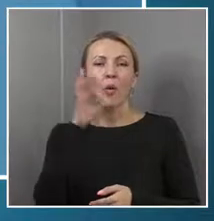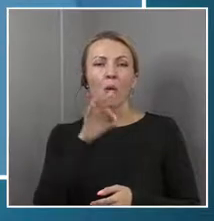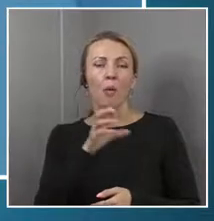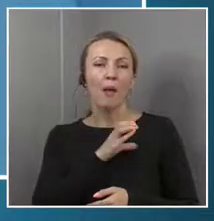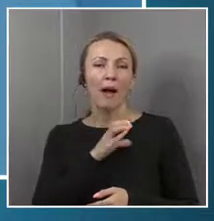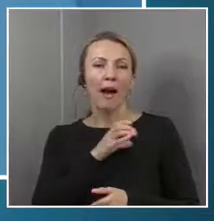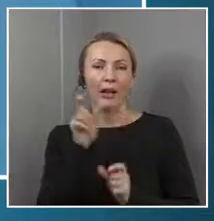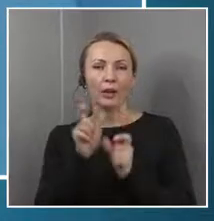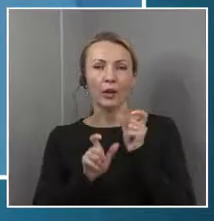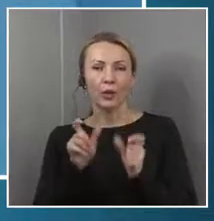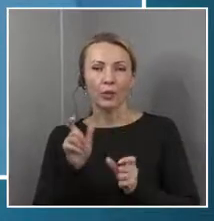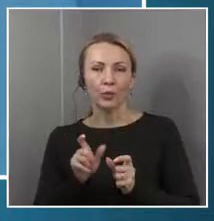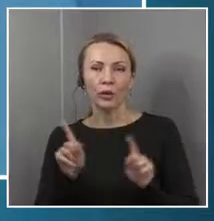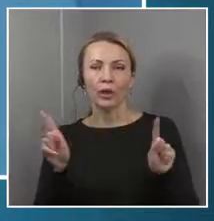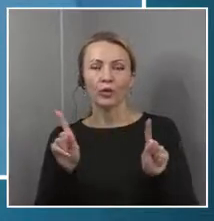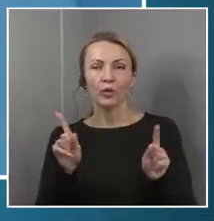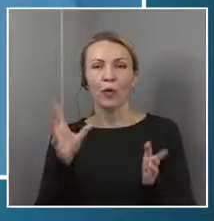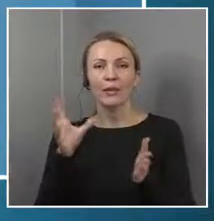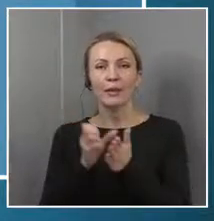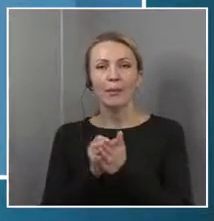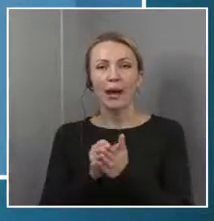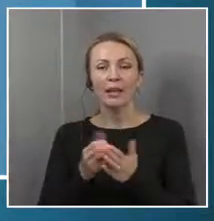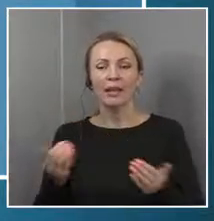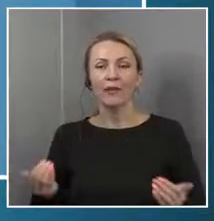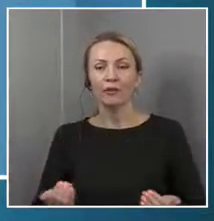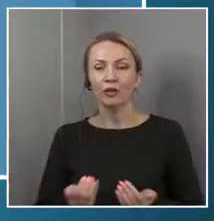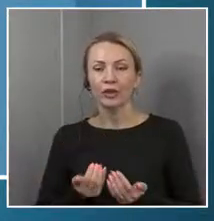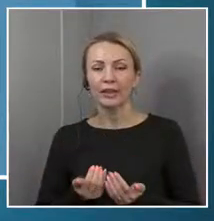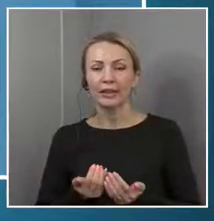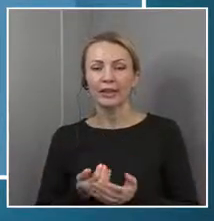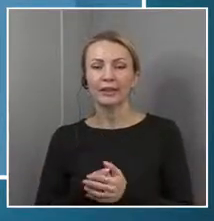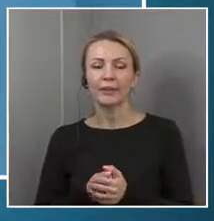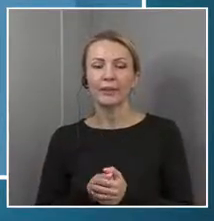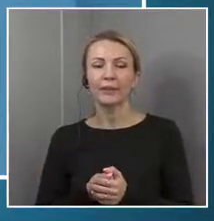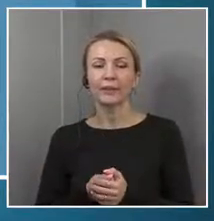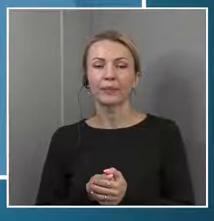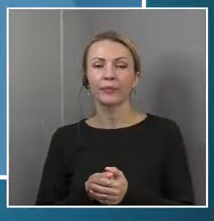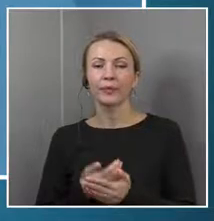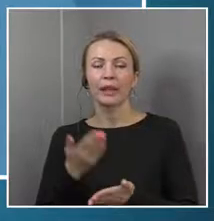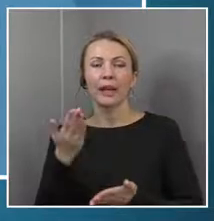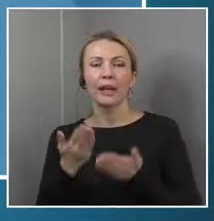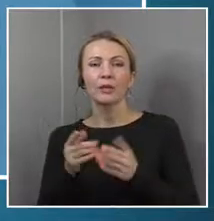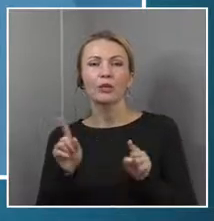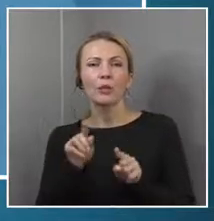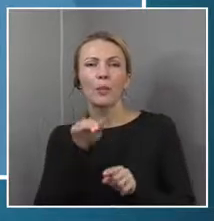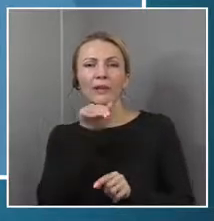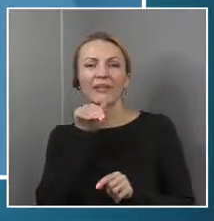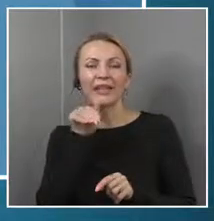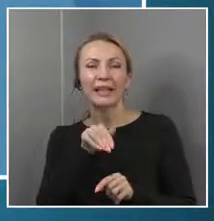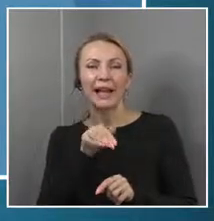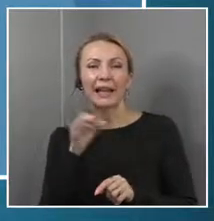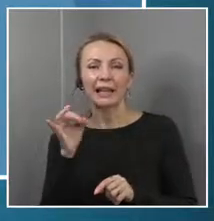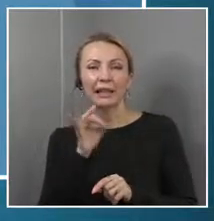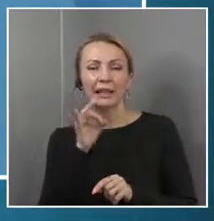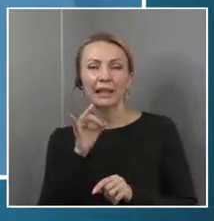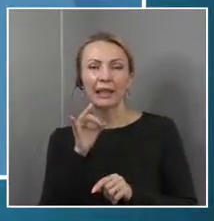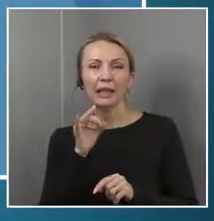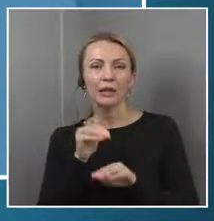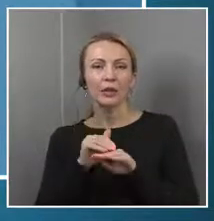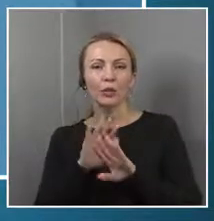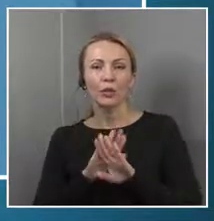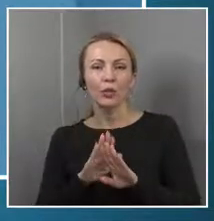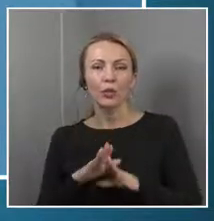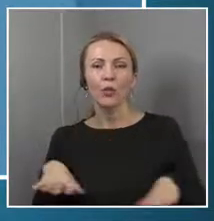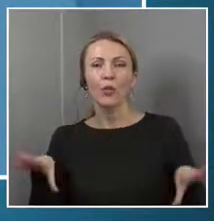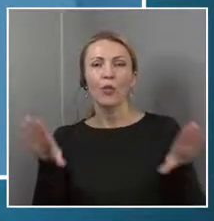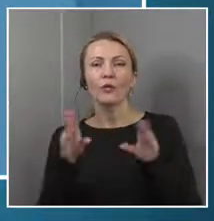But okay, talking about wealthy people and what they do in lives, in their lives, apart from business